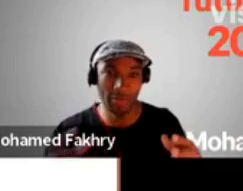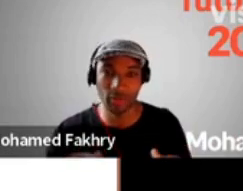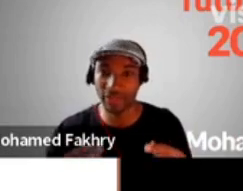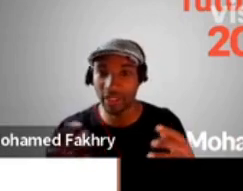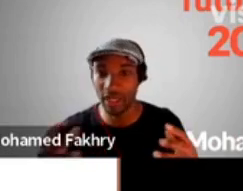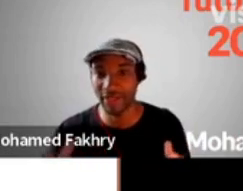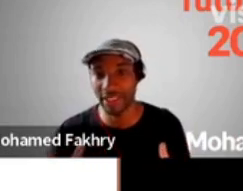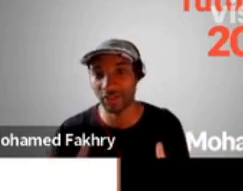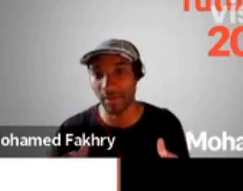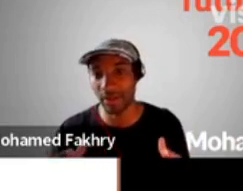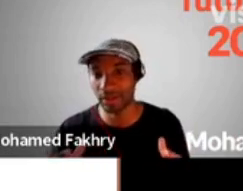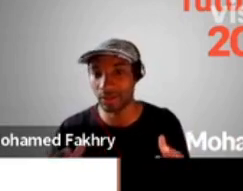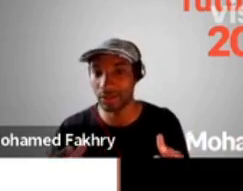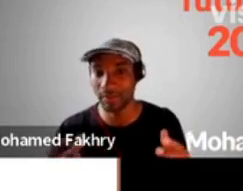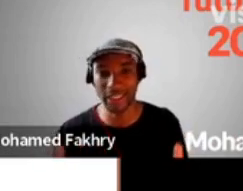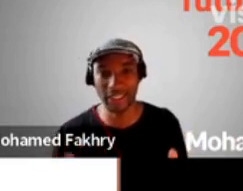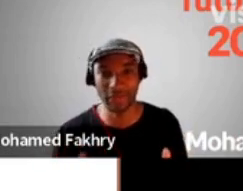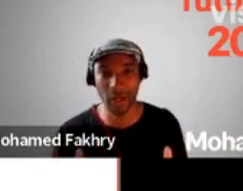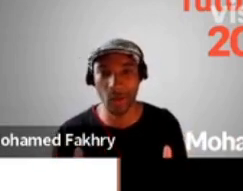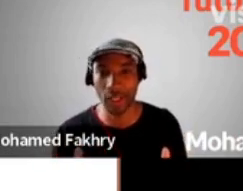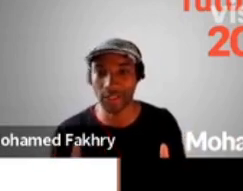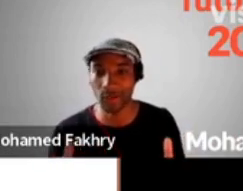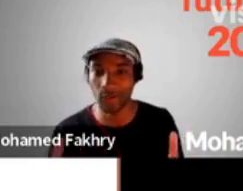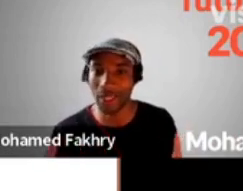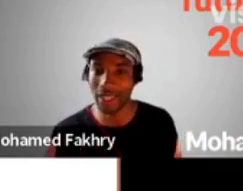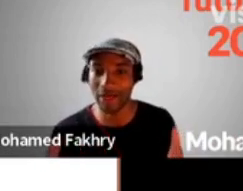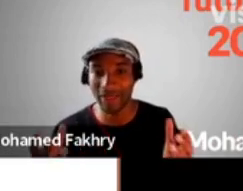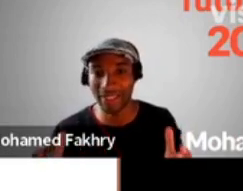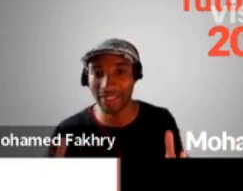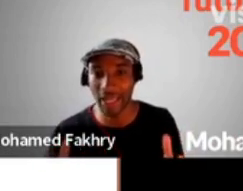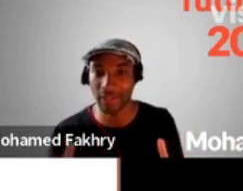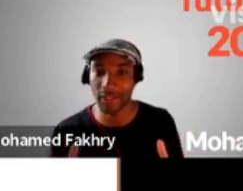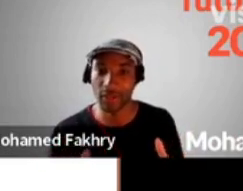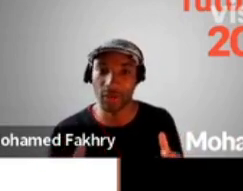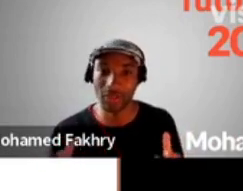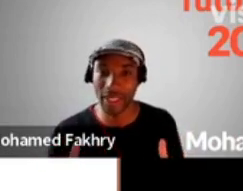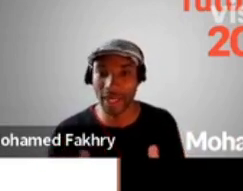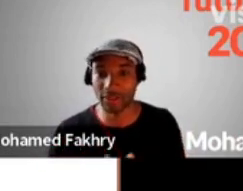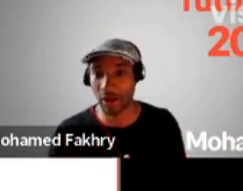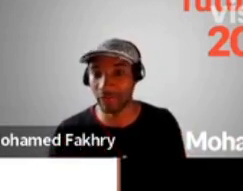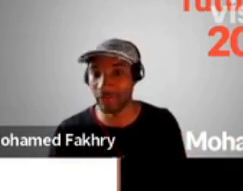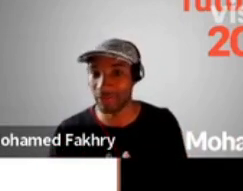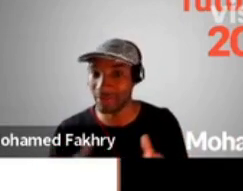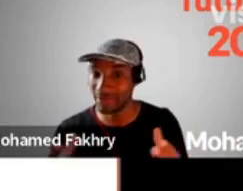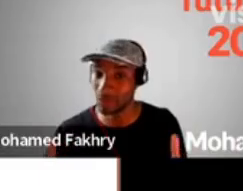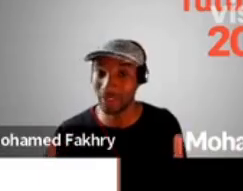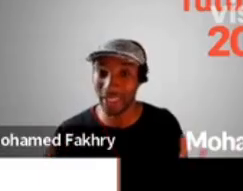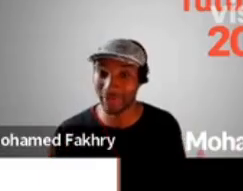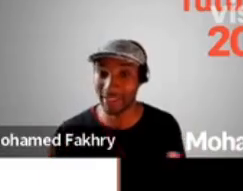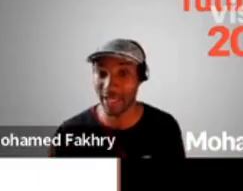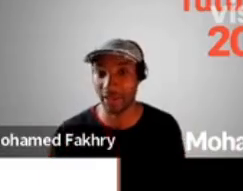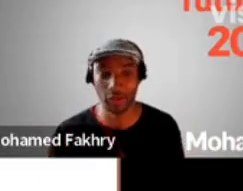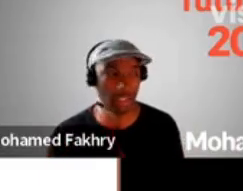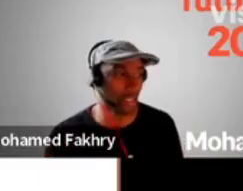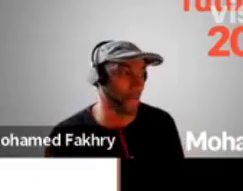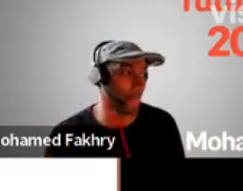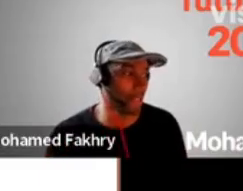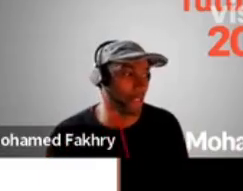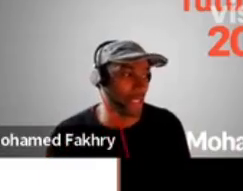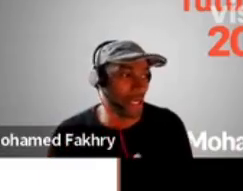it will help drive the conversation about the many different ways we can help our design through the lens of to dev